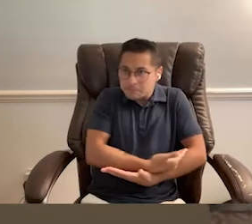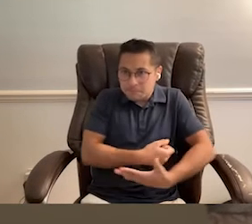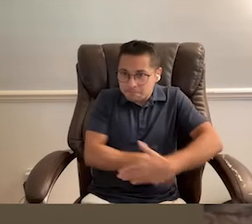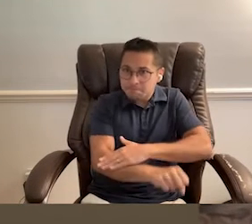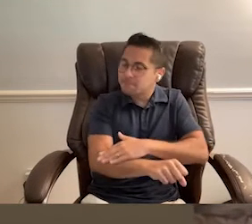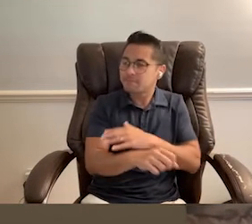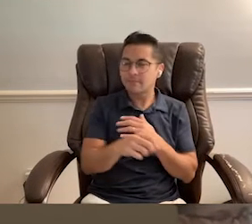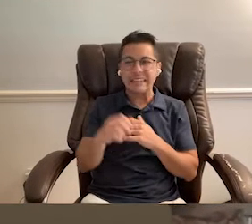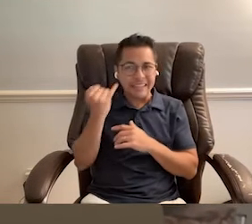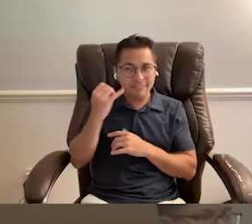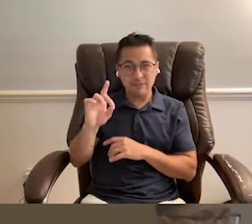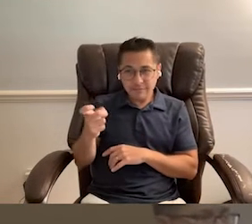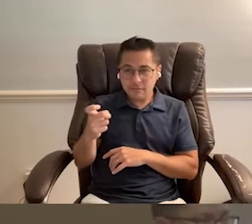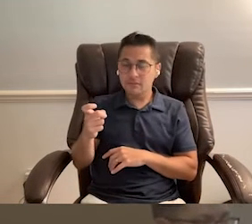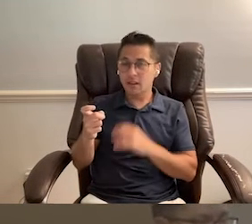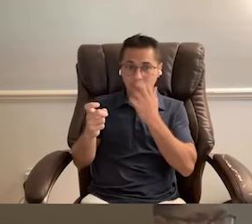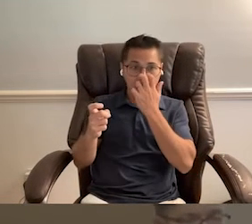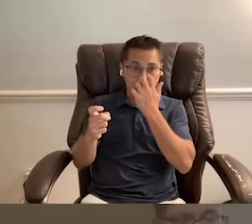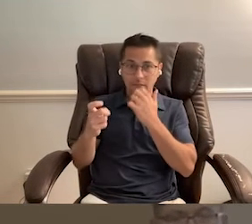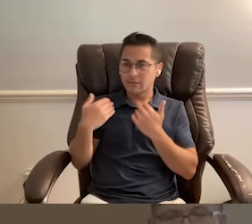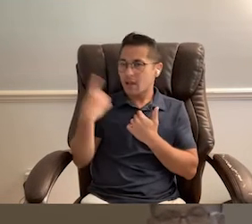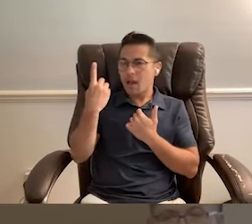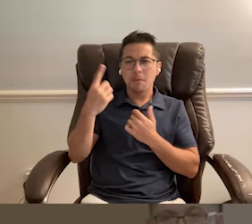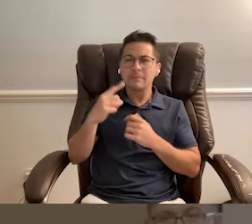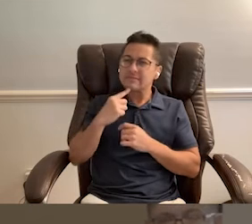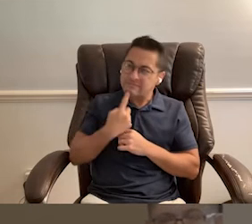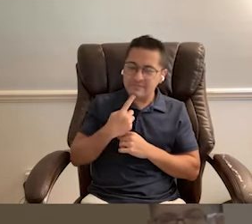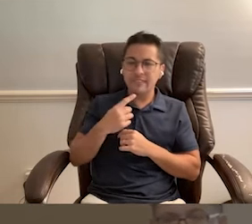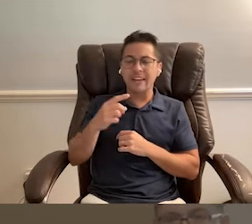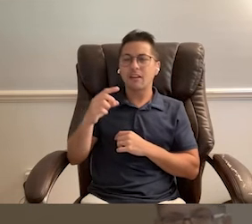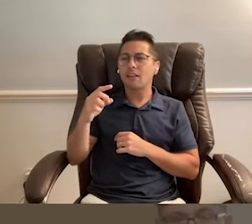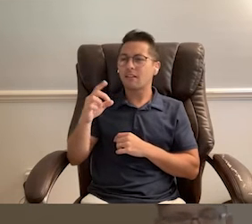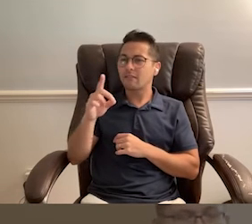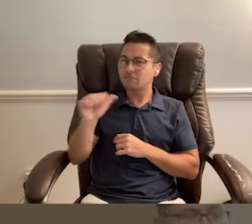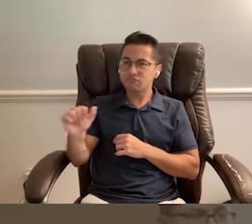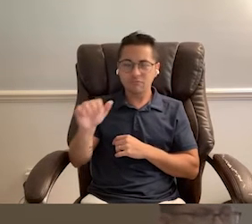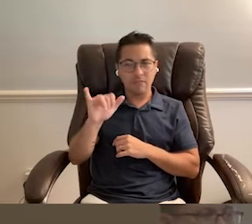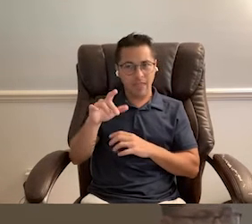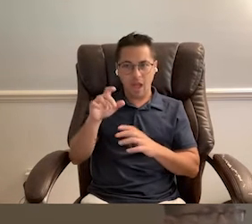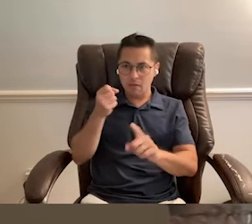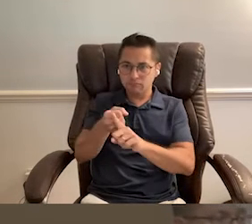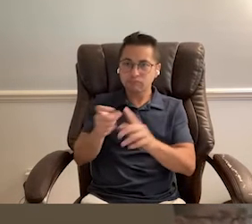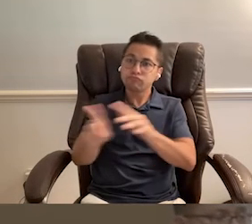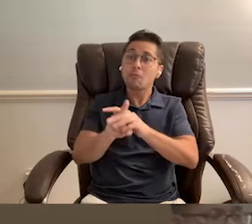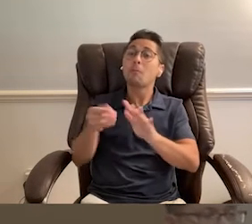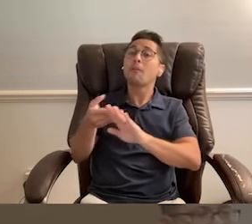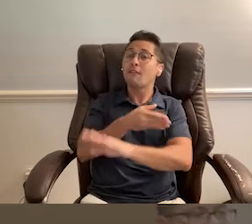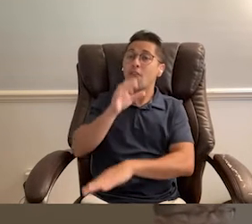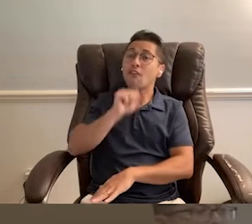marked and severe functional limitation, it's a severe type of disability, occurred prior to age 26, you